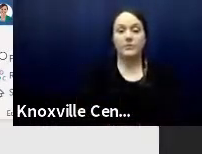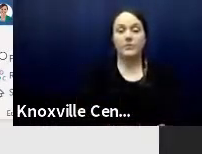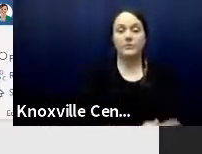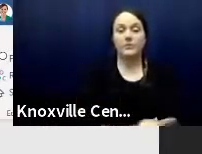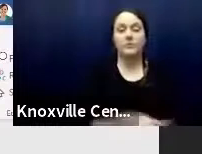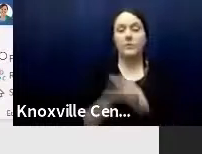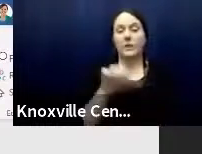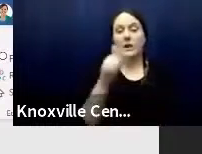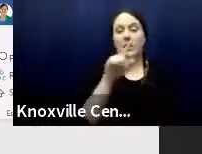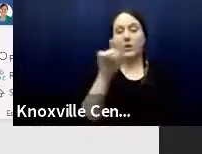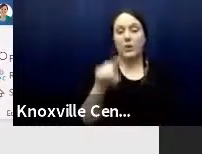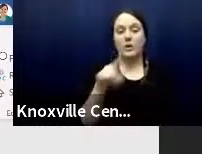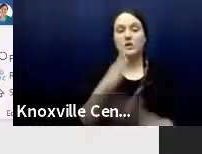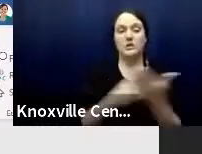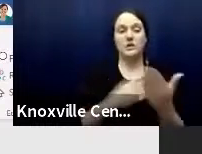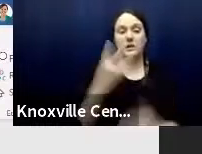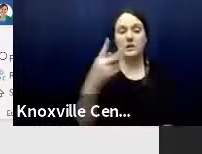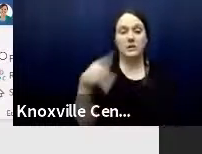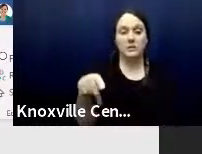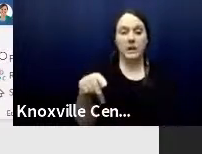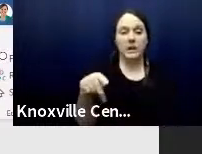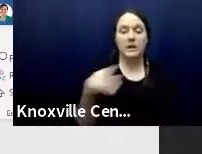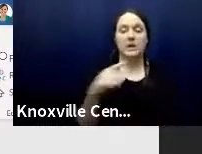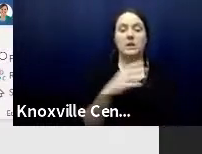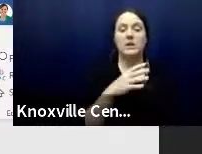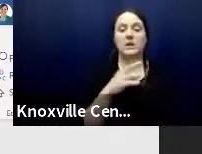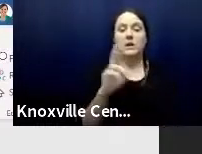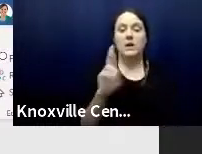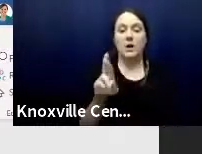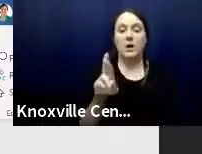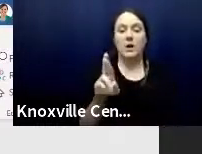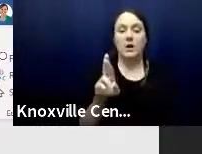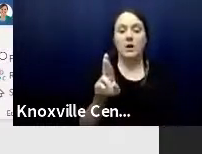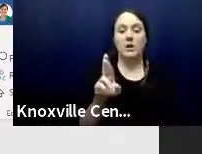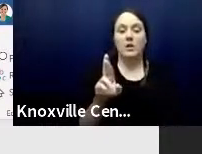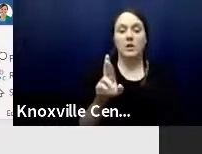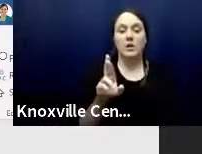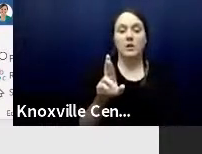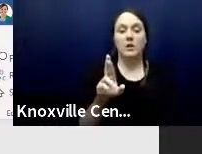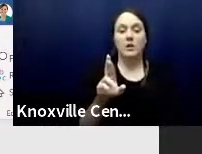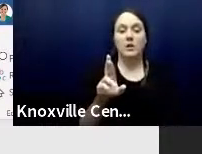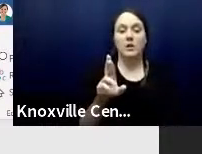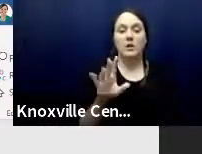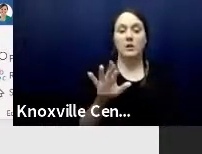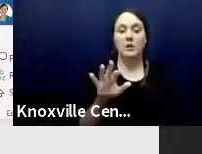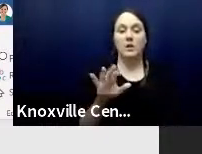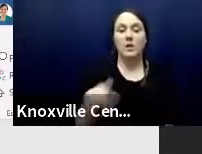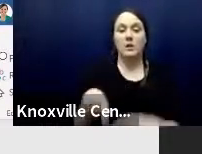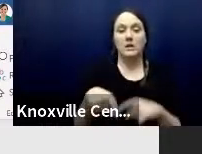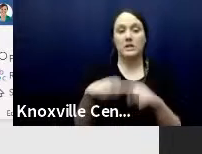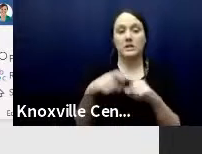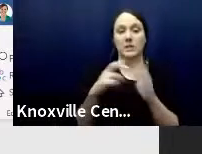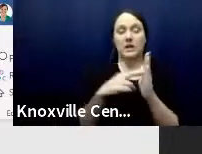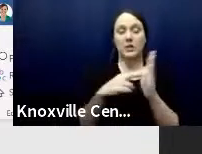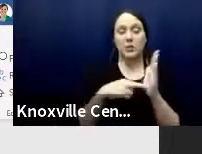Another question, sections P, R, in terms of suspending the rules, Robert's rules,